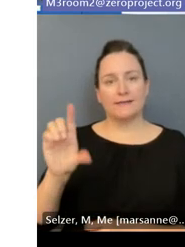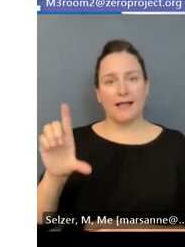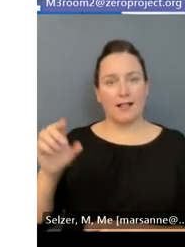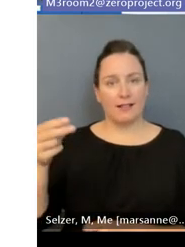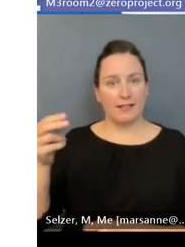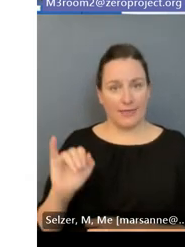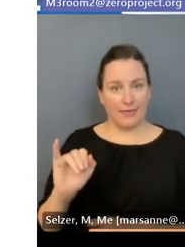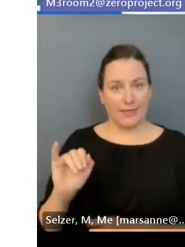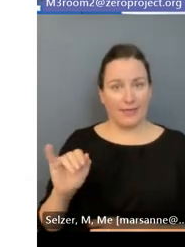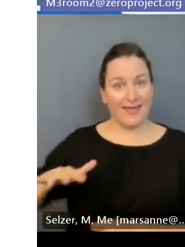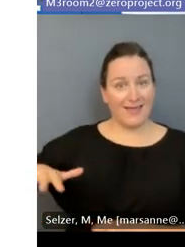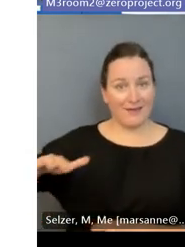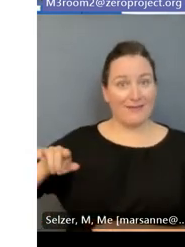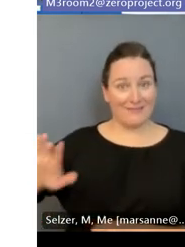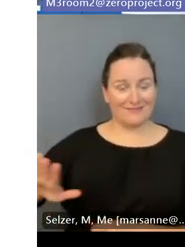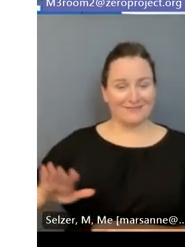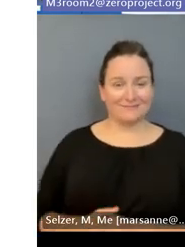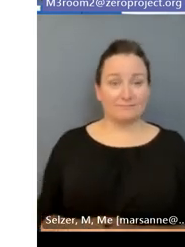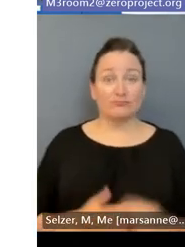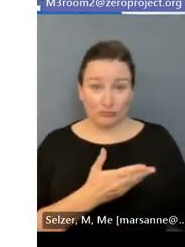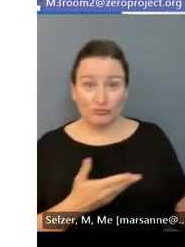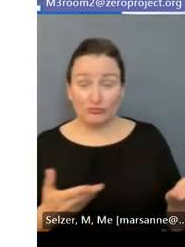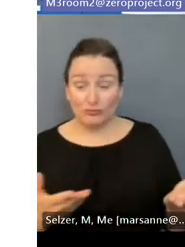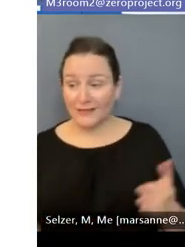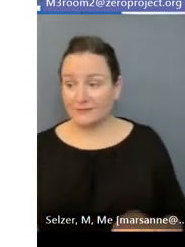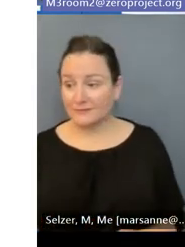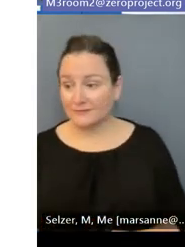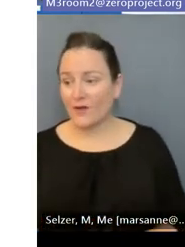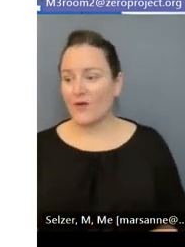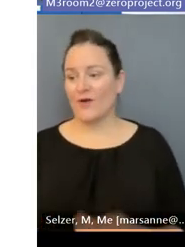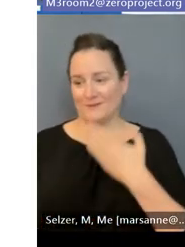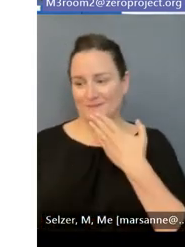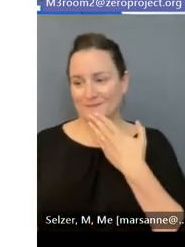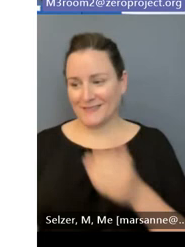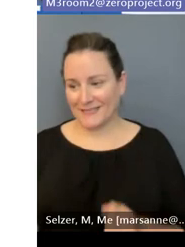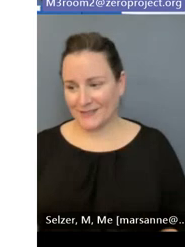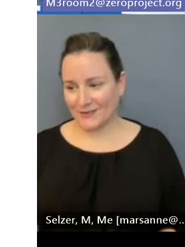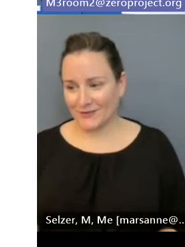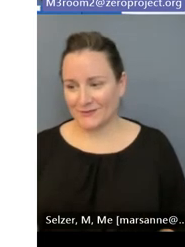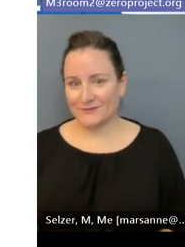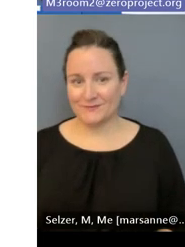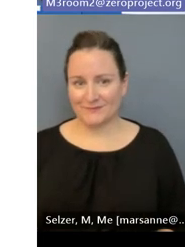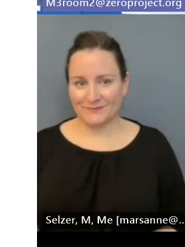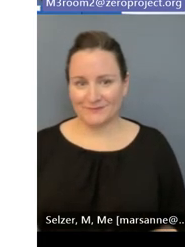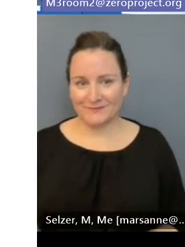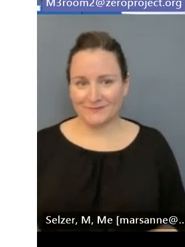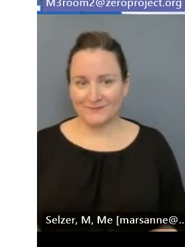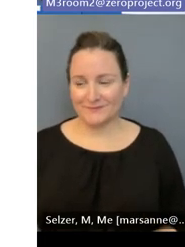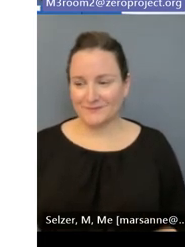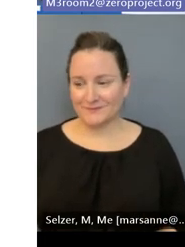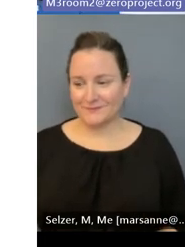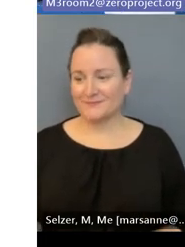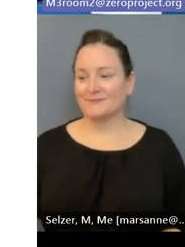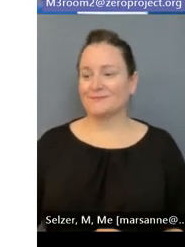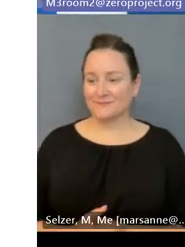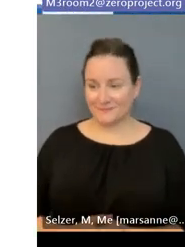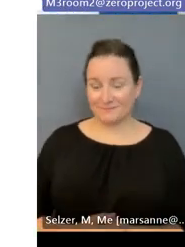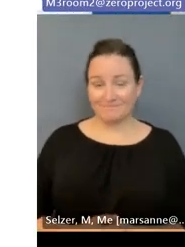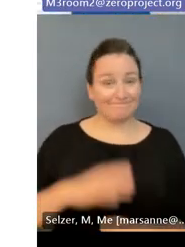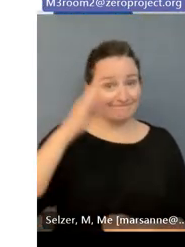ahead. Thank you, Helle. Good afternoon, ladies and gentlemen. I'm Surabhi Agarwal, as Helle introduced, founder of Love for Life